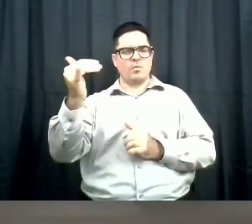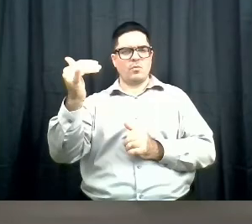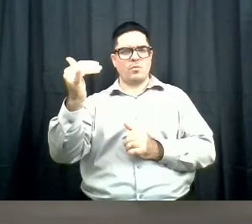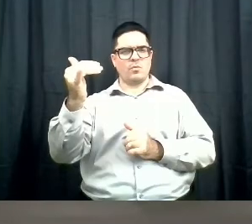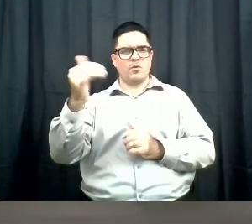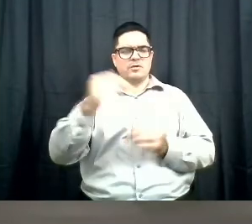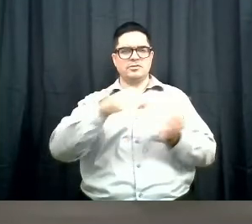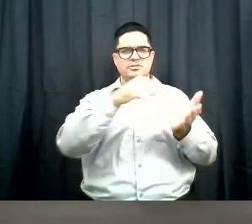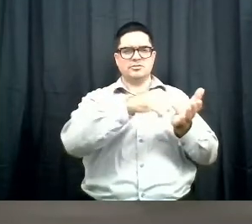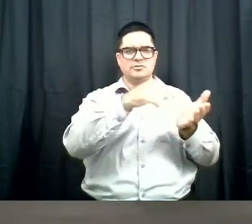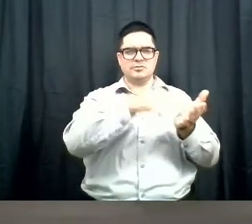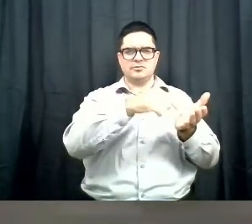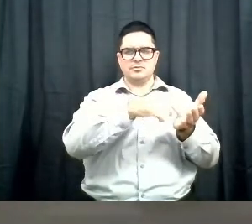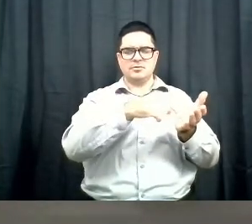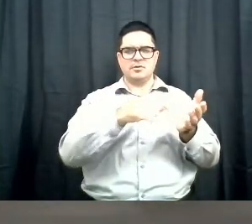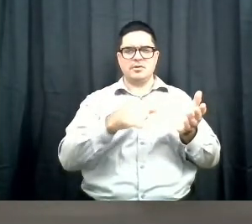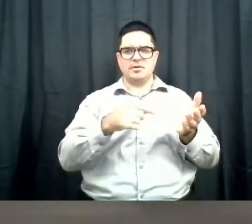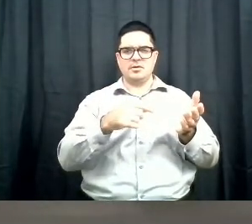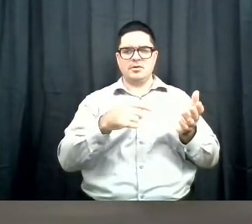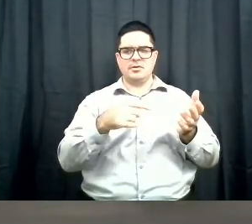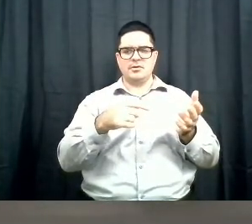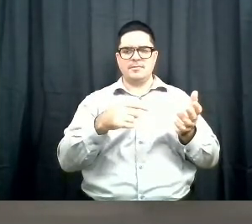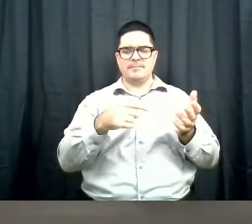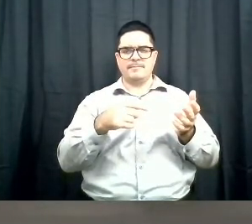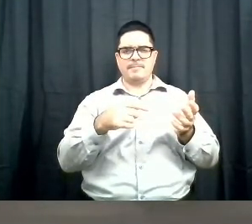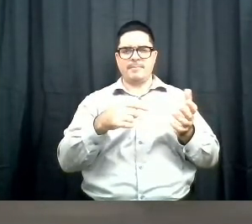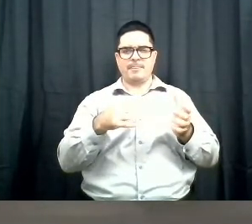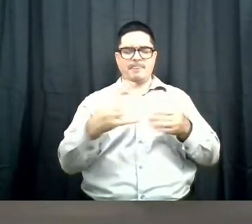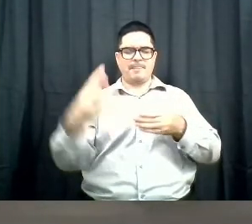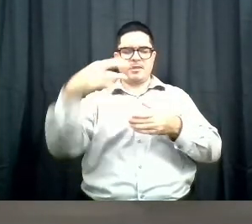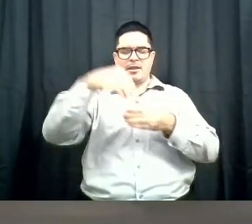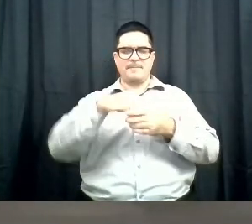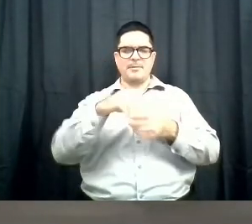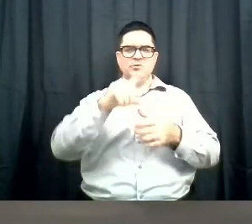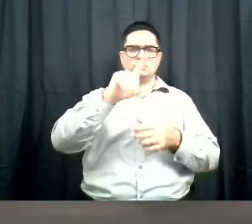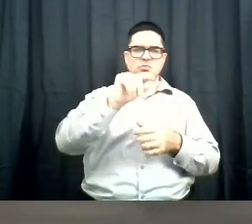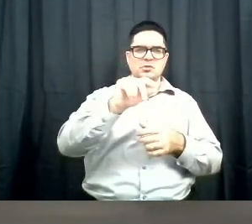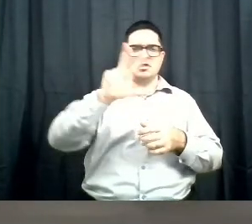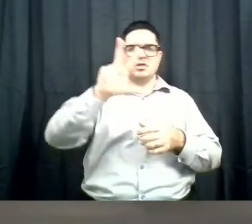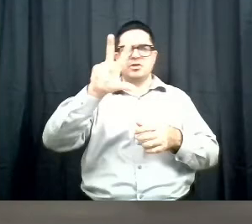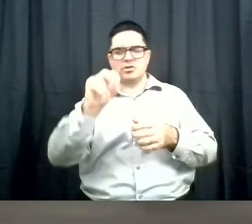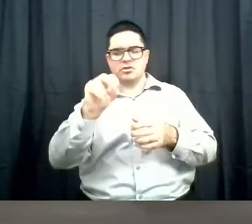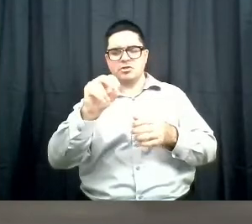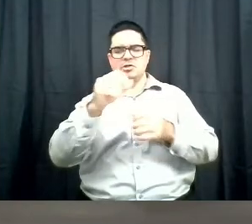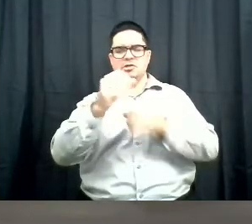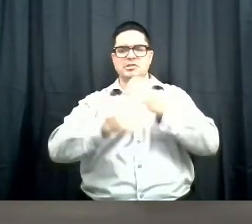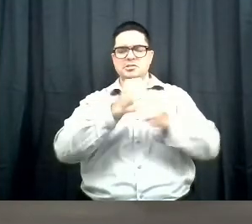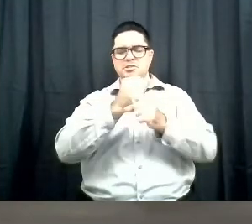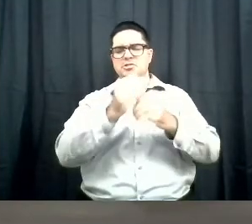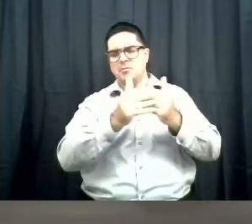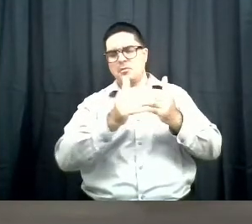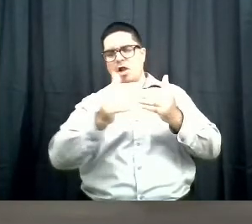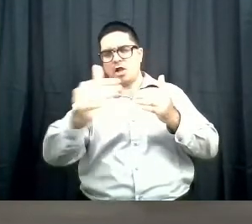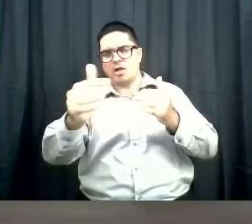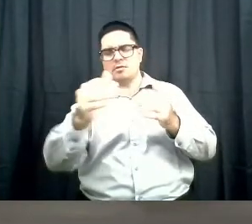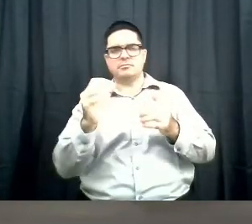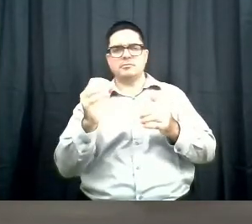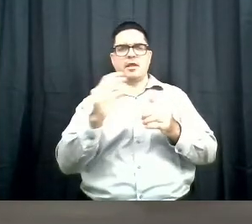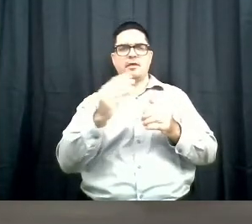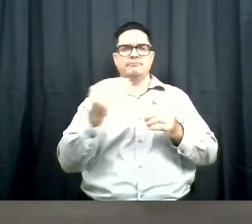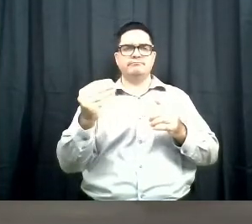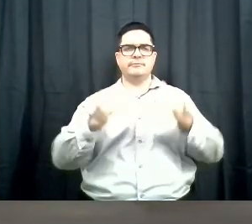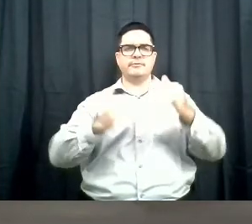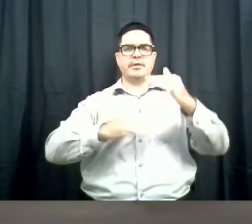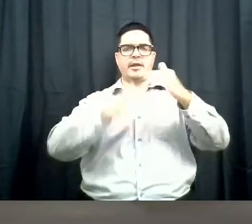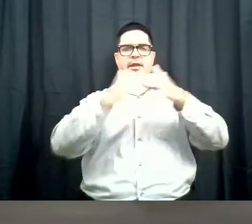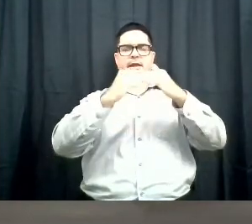contingent value instrument with a maturity of 30 years or a cap up to approximately 80% of general obligation and PBA